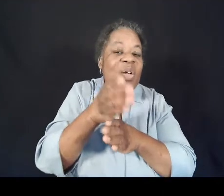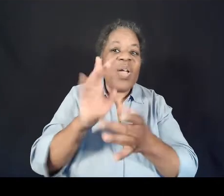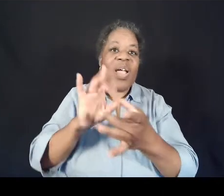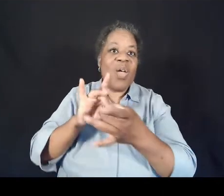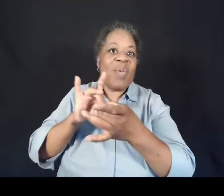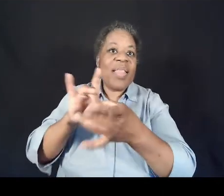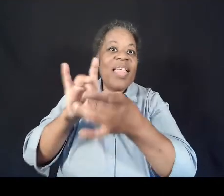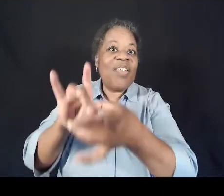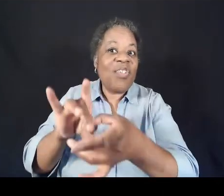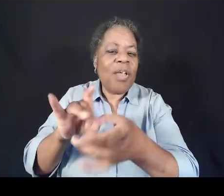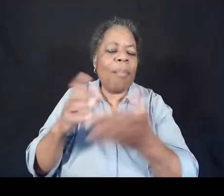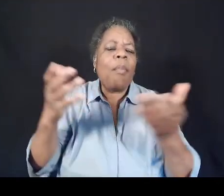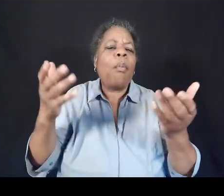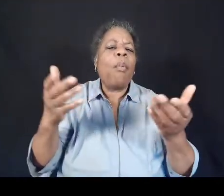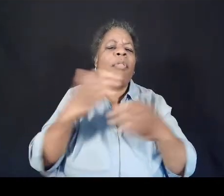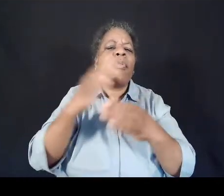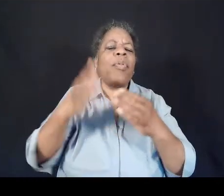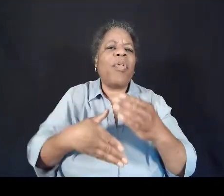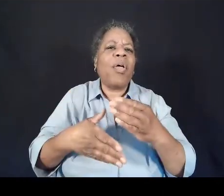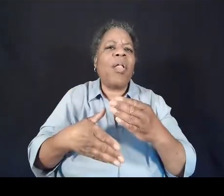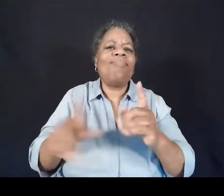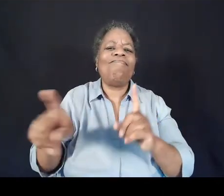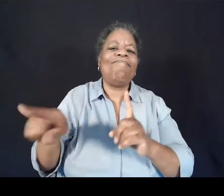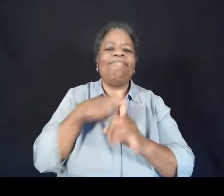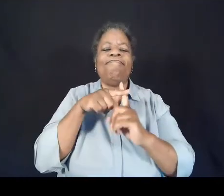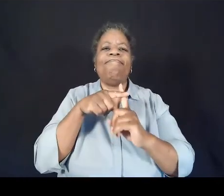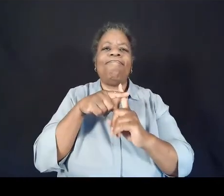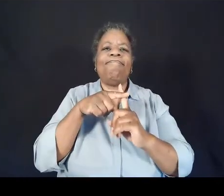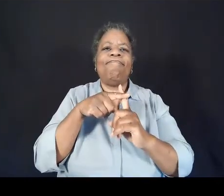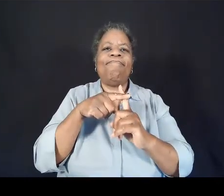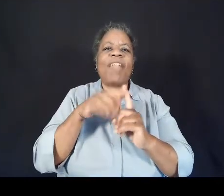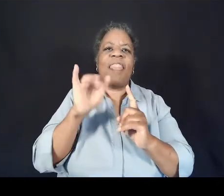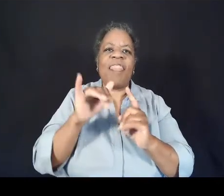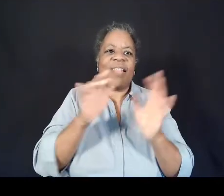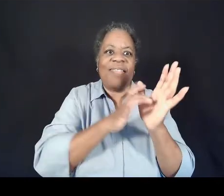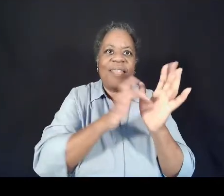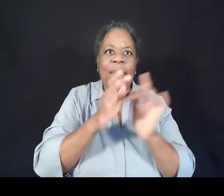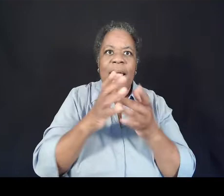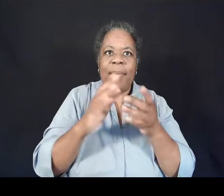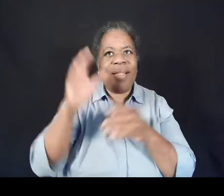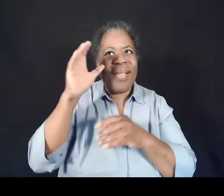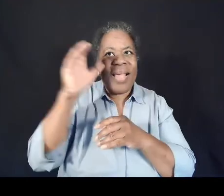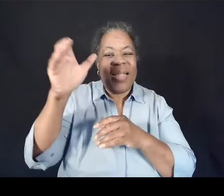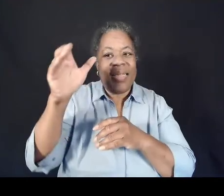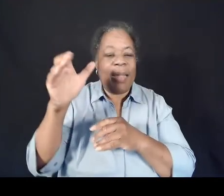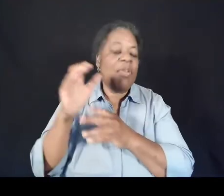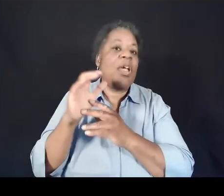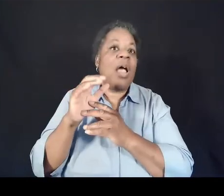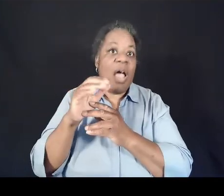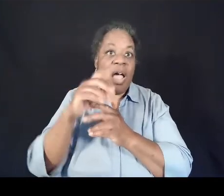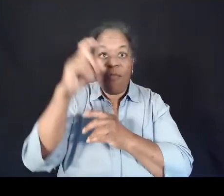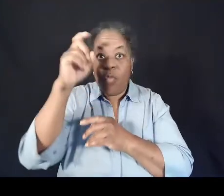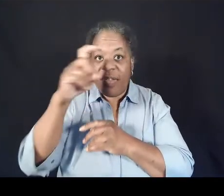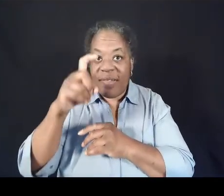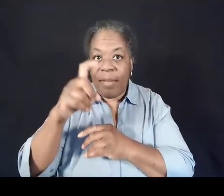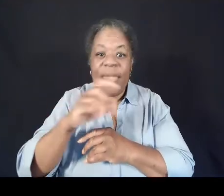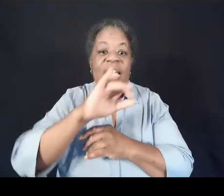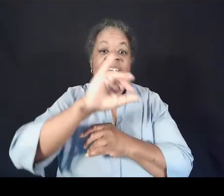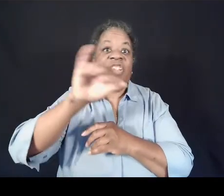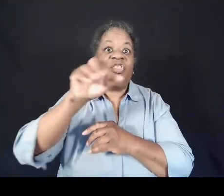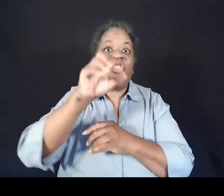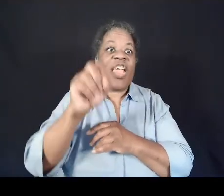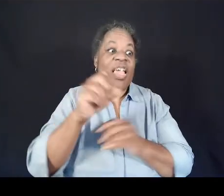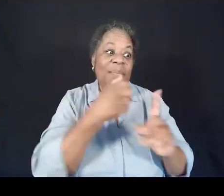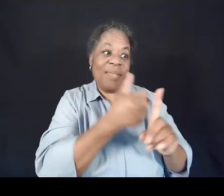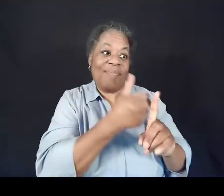well. That's the biblical concept of wisdom. And James has often been called a New